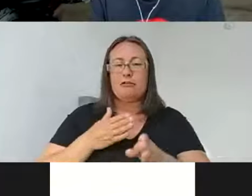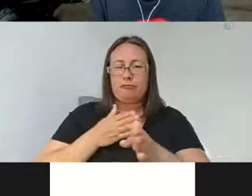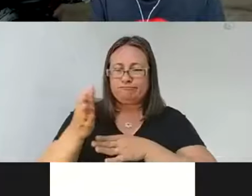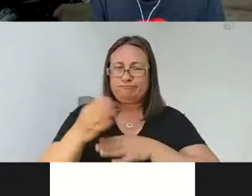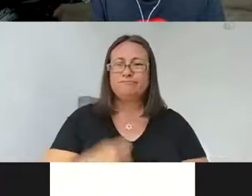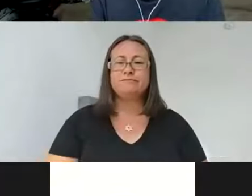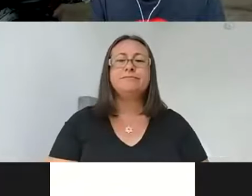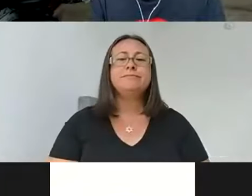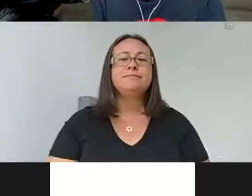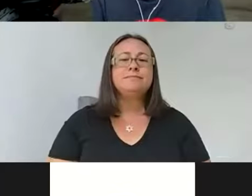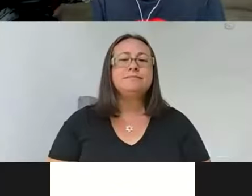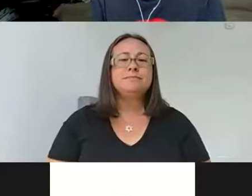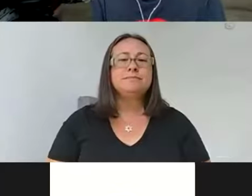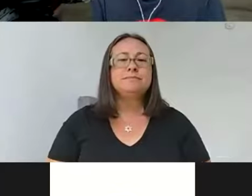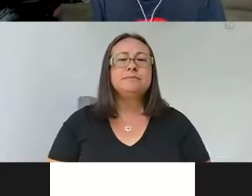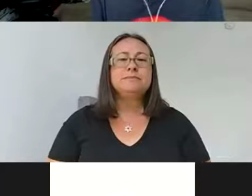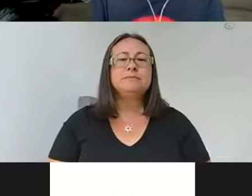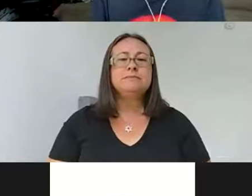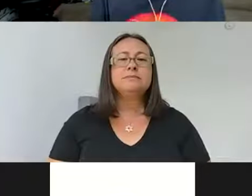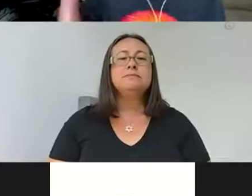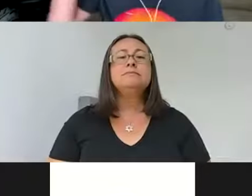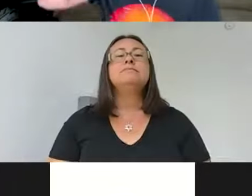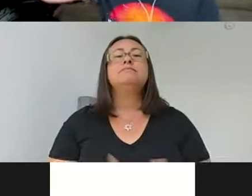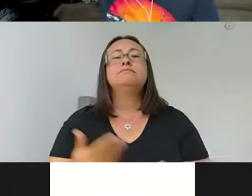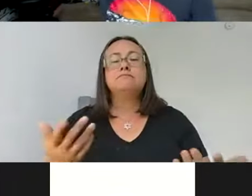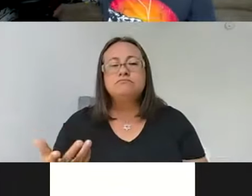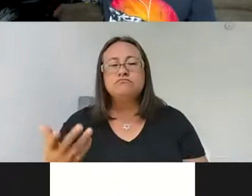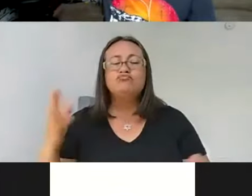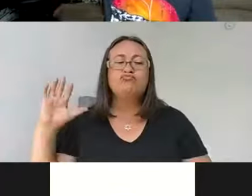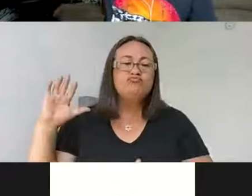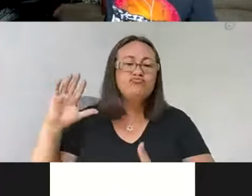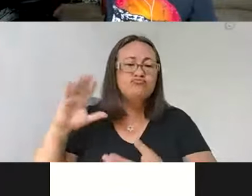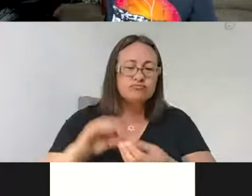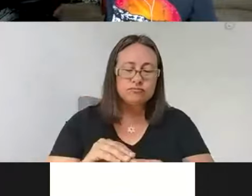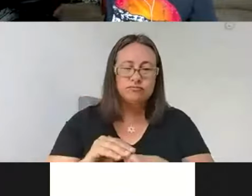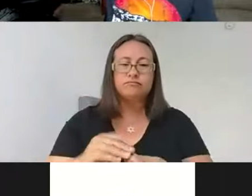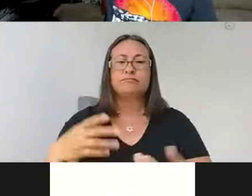so far. Great. So